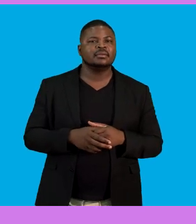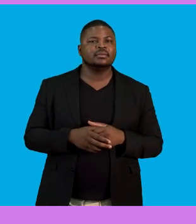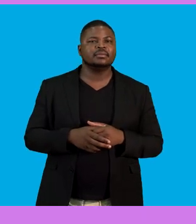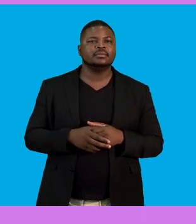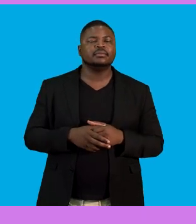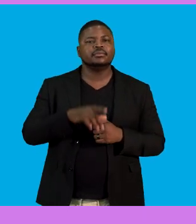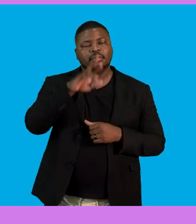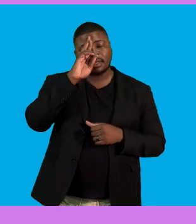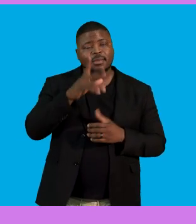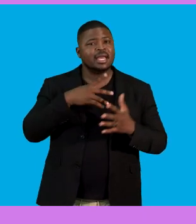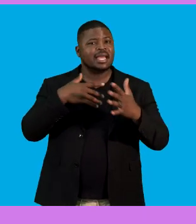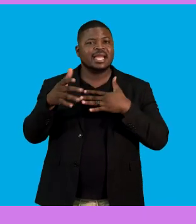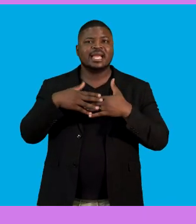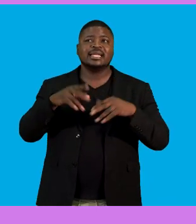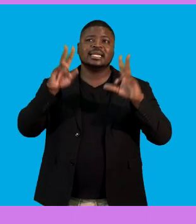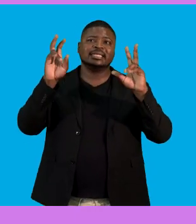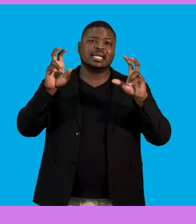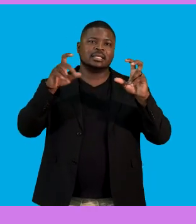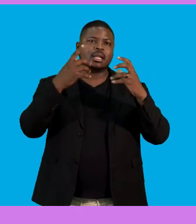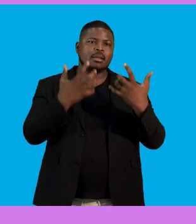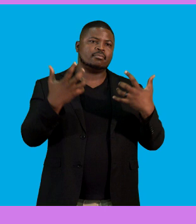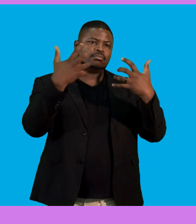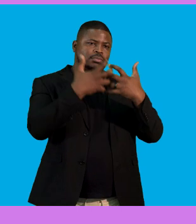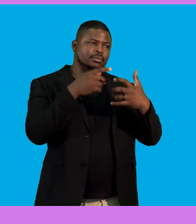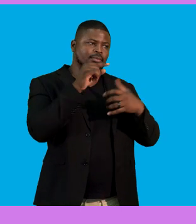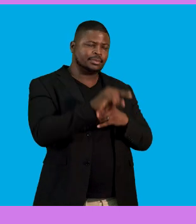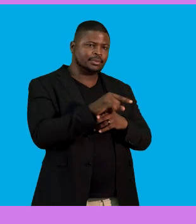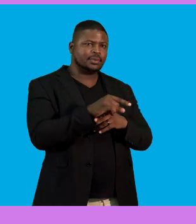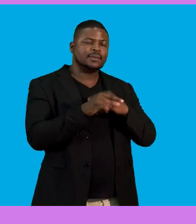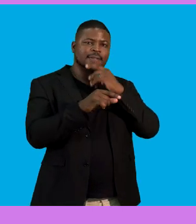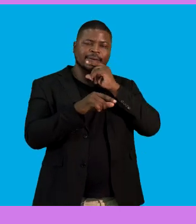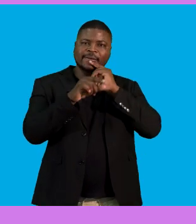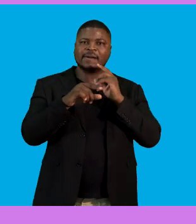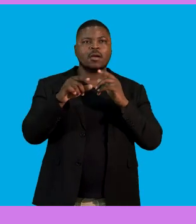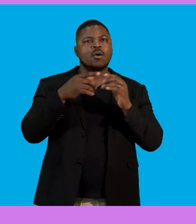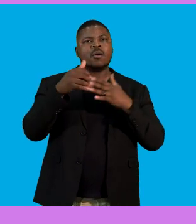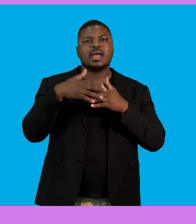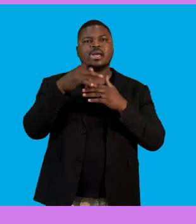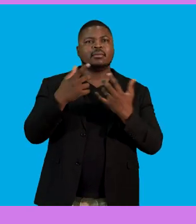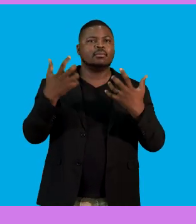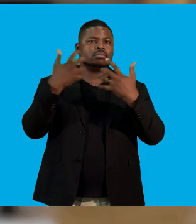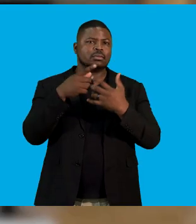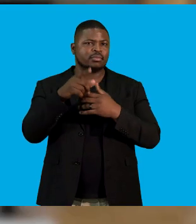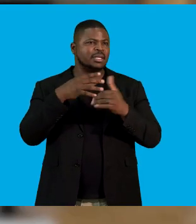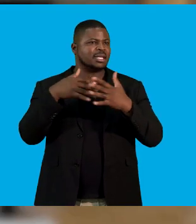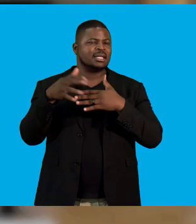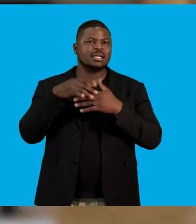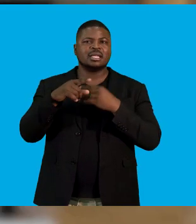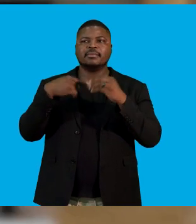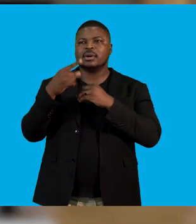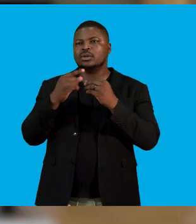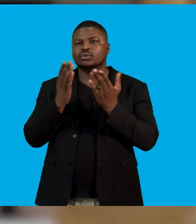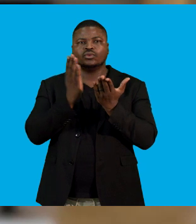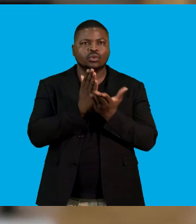So any title that will fit the parameters that are given there, or that would make sense, that has to talk anything